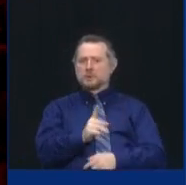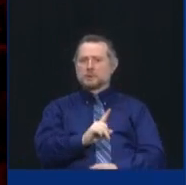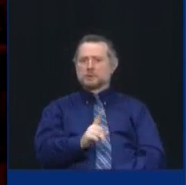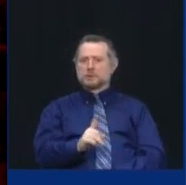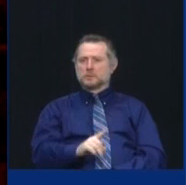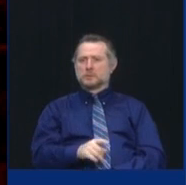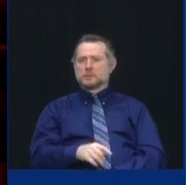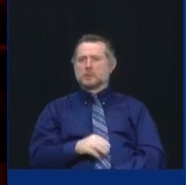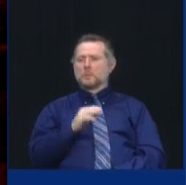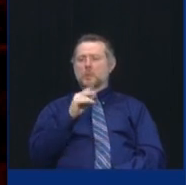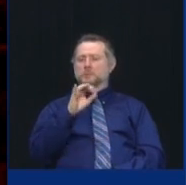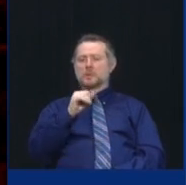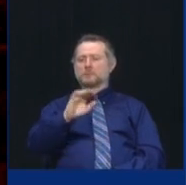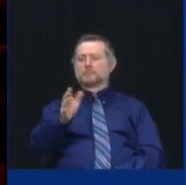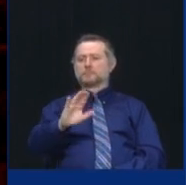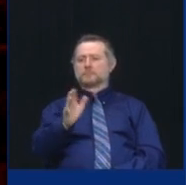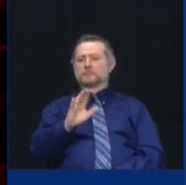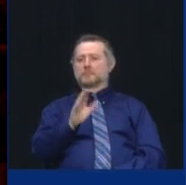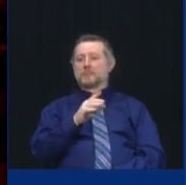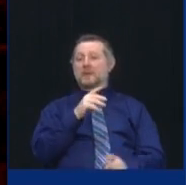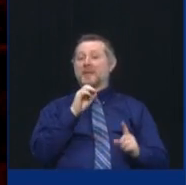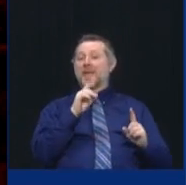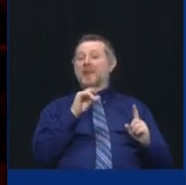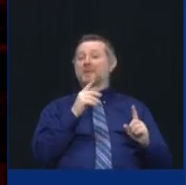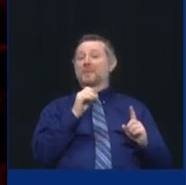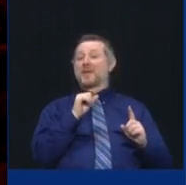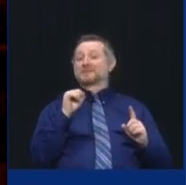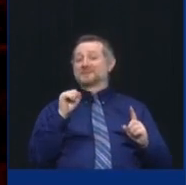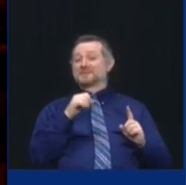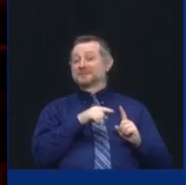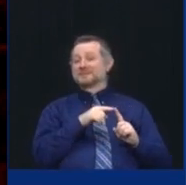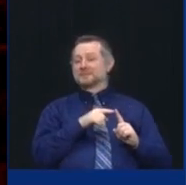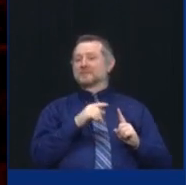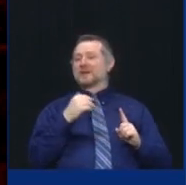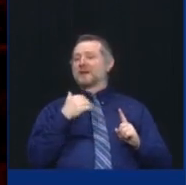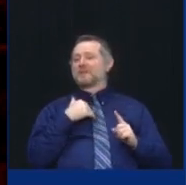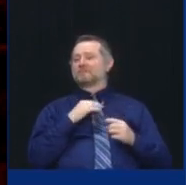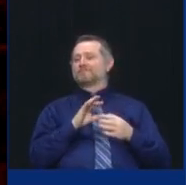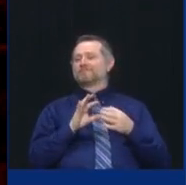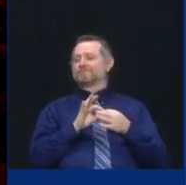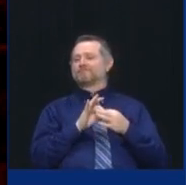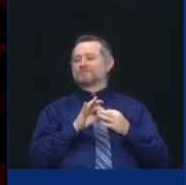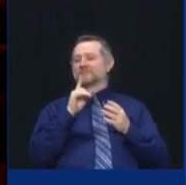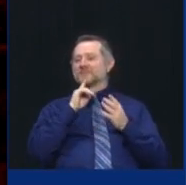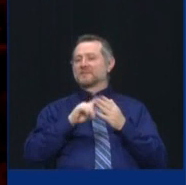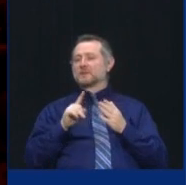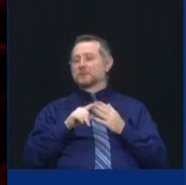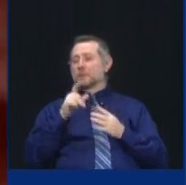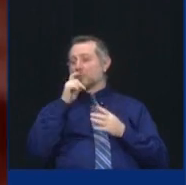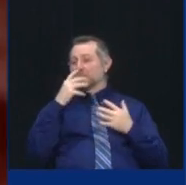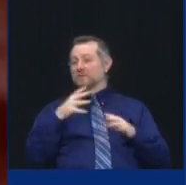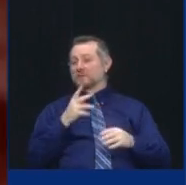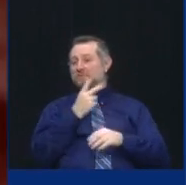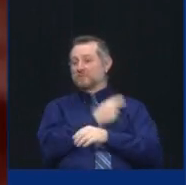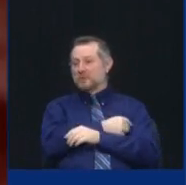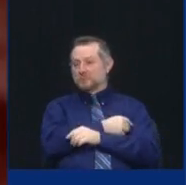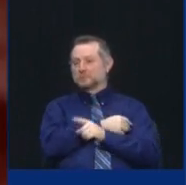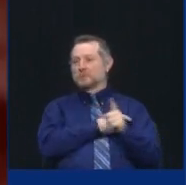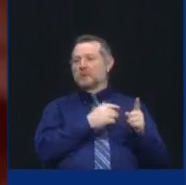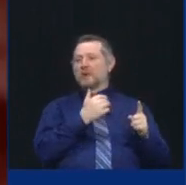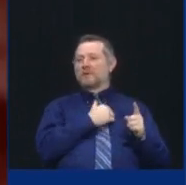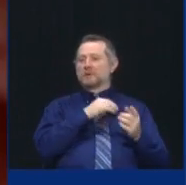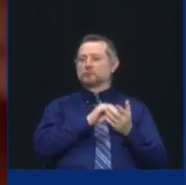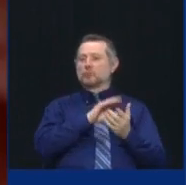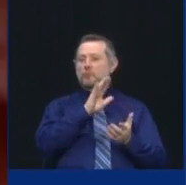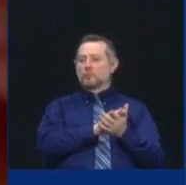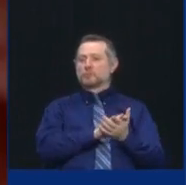Actually, the Excelsior Pass is running up against the state's NISA system that has a record of everyone's vaccinations. So when you enter that information, it is actually running